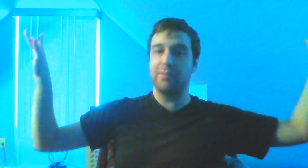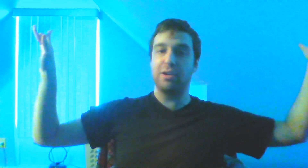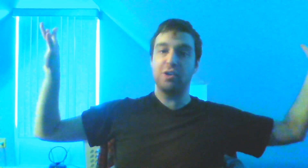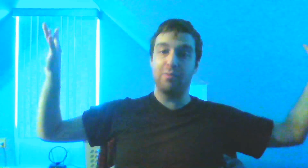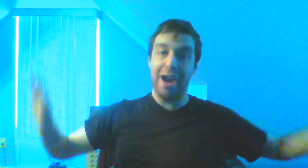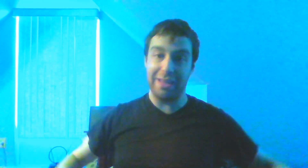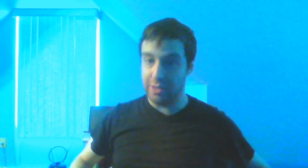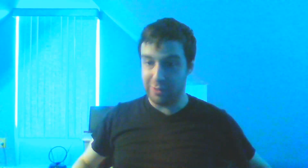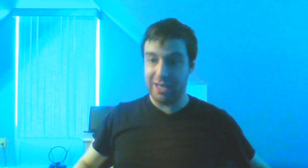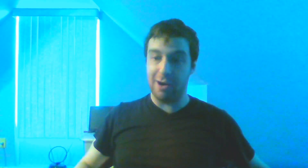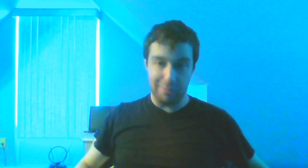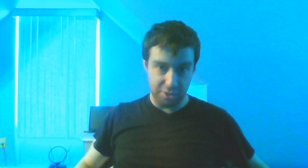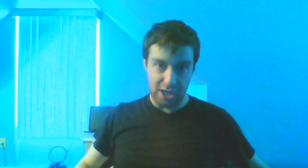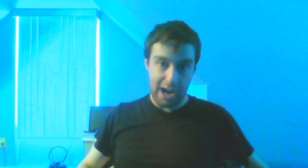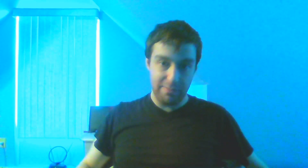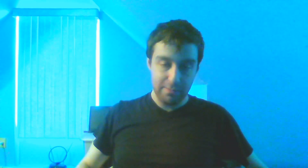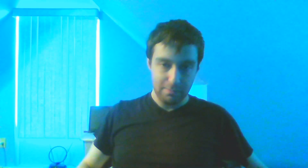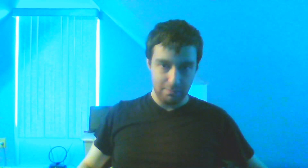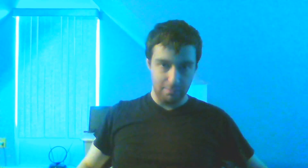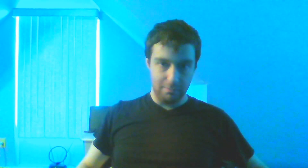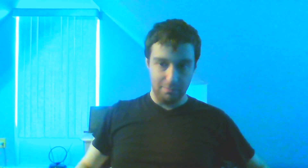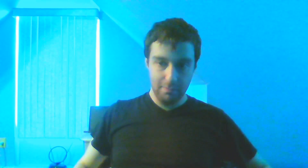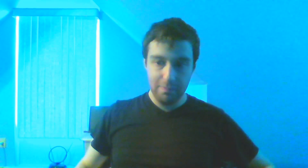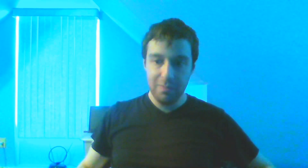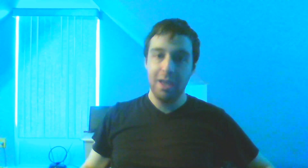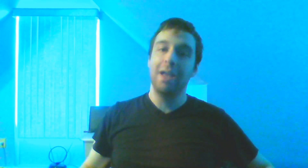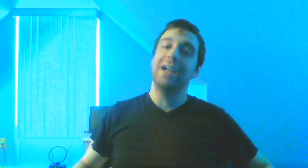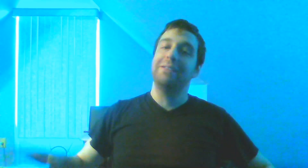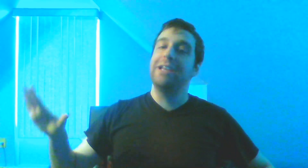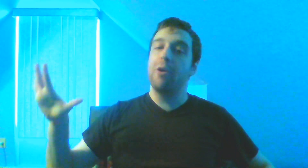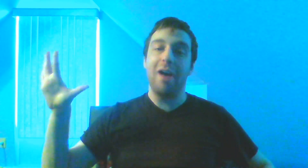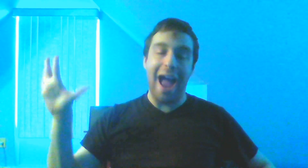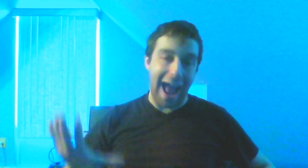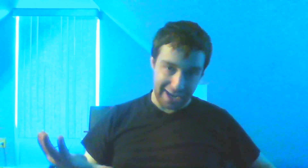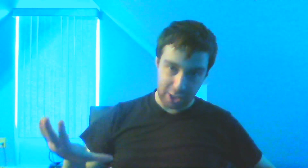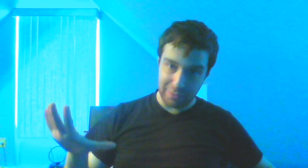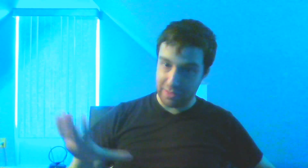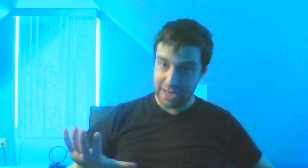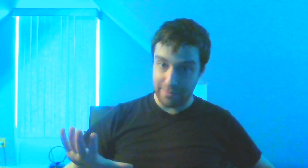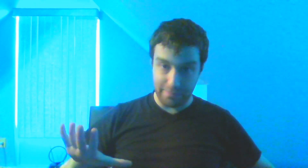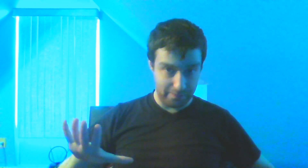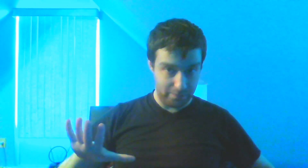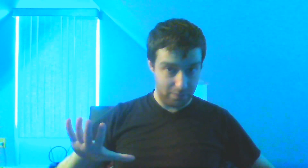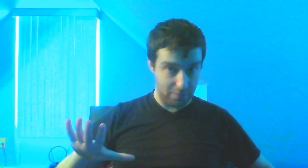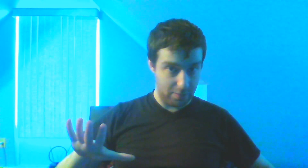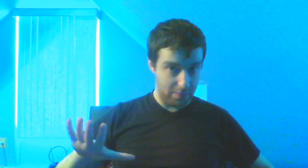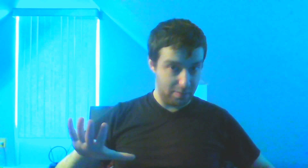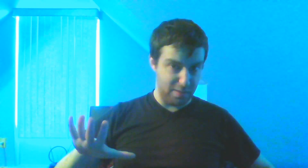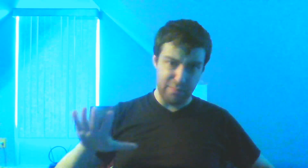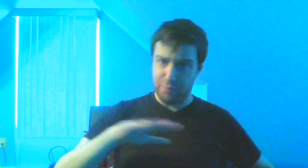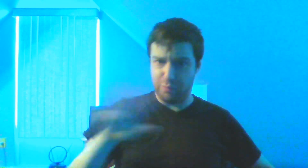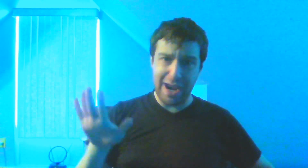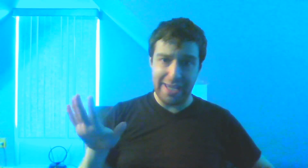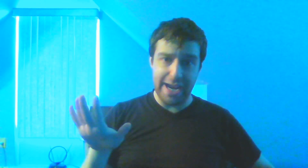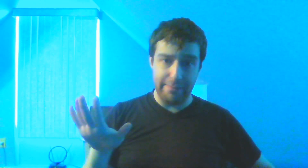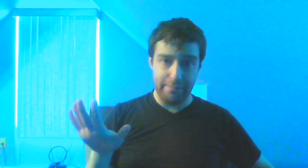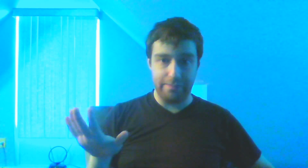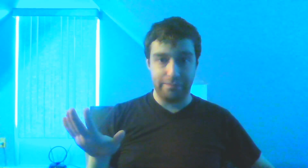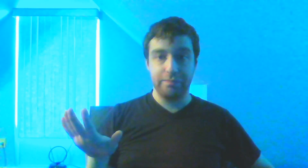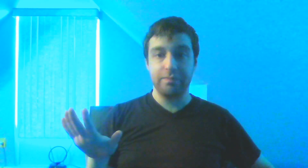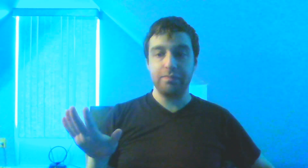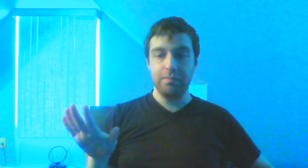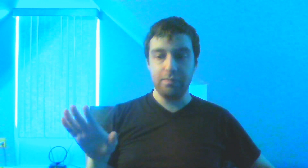during a commercial break, they do a terrible job. They don't accurately break in.